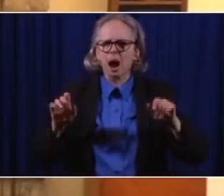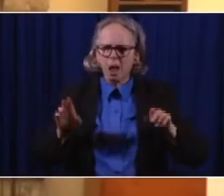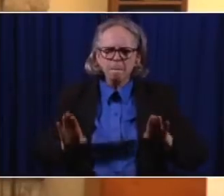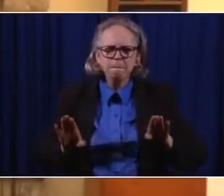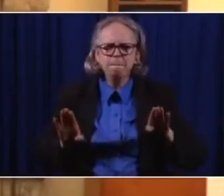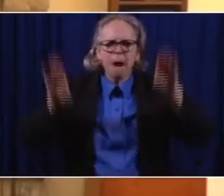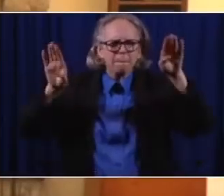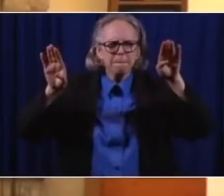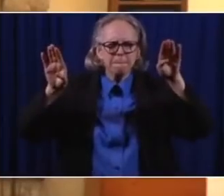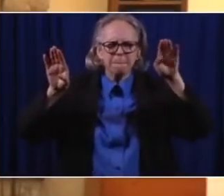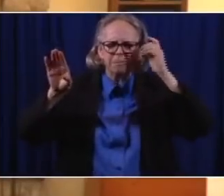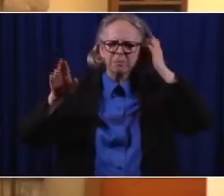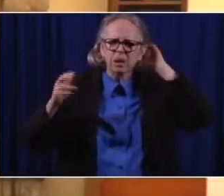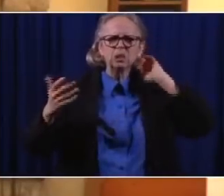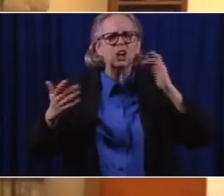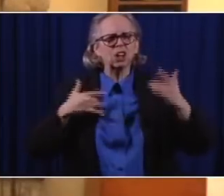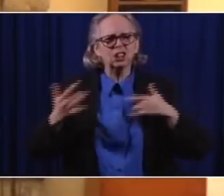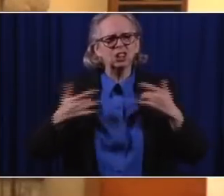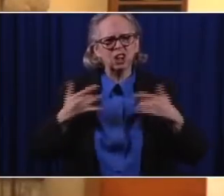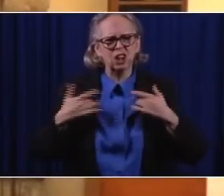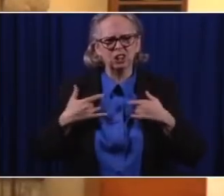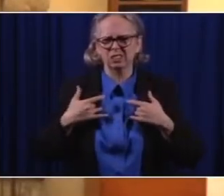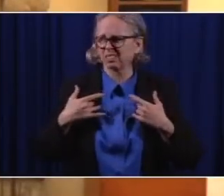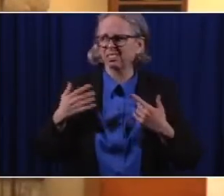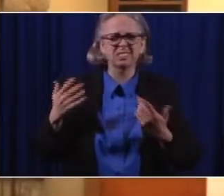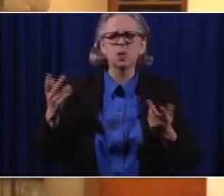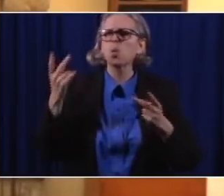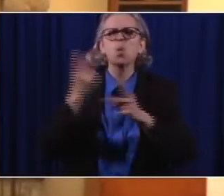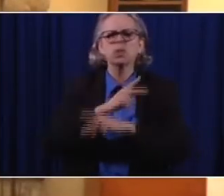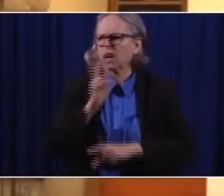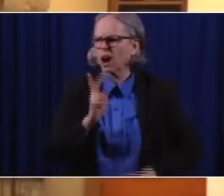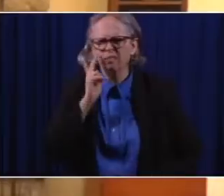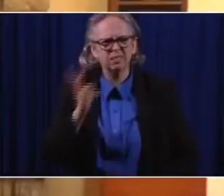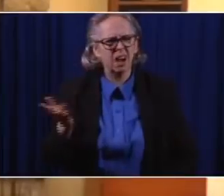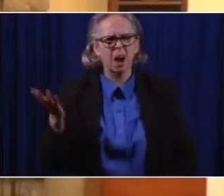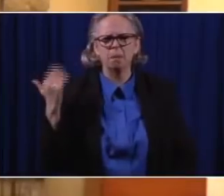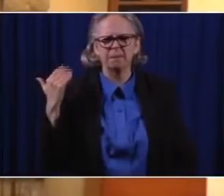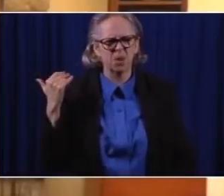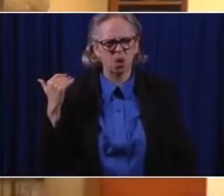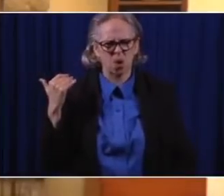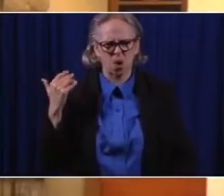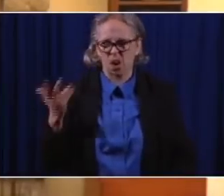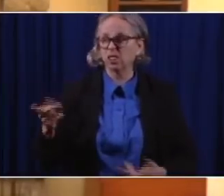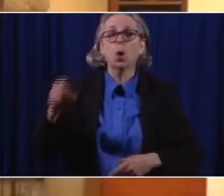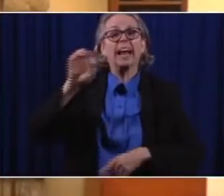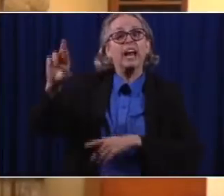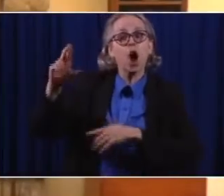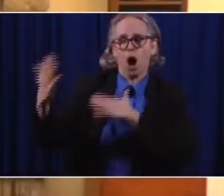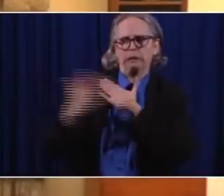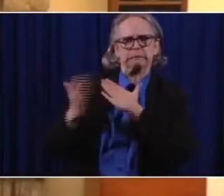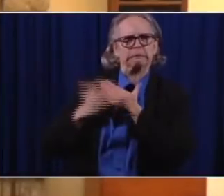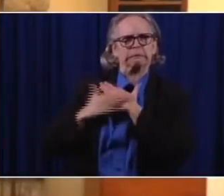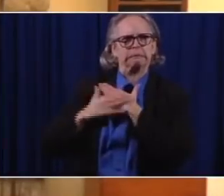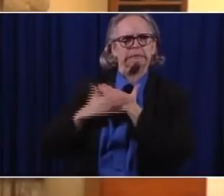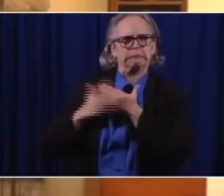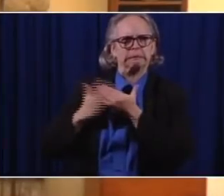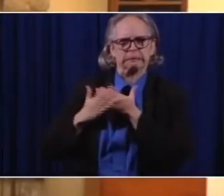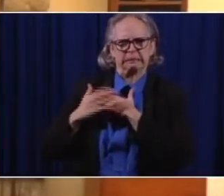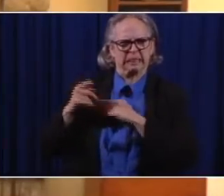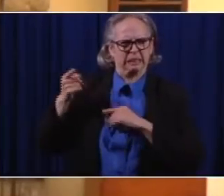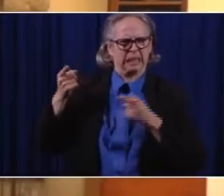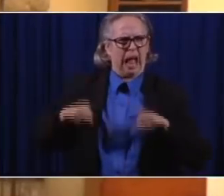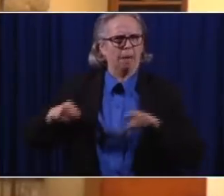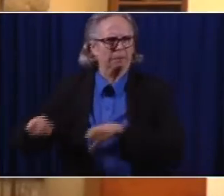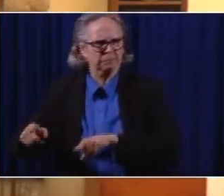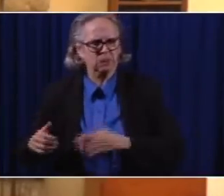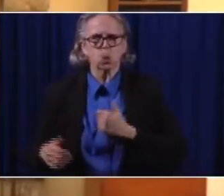have during this entire pandemic. Again, these are the warning signs, not good. Let's turn to the daily hospitalization and ICU